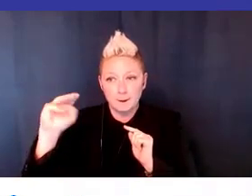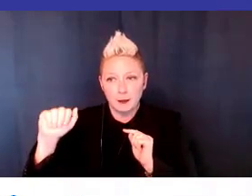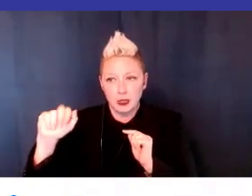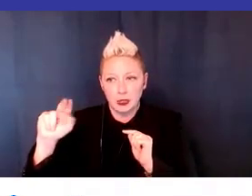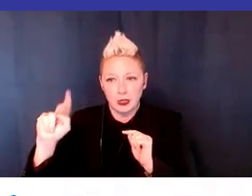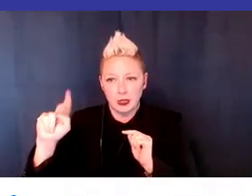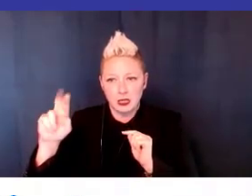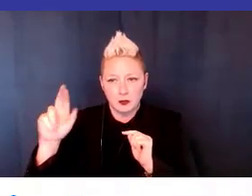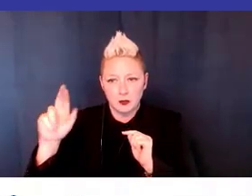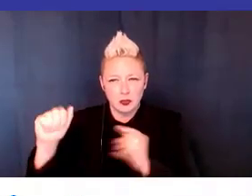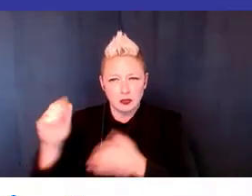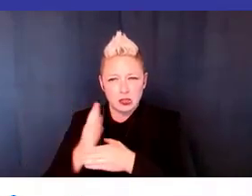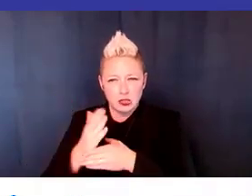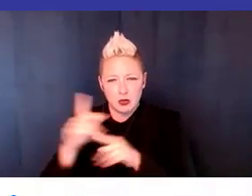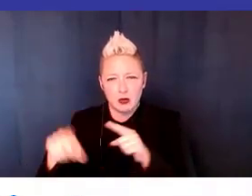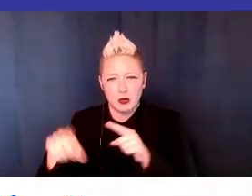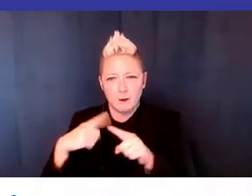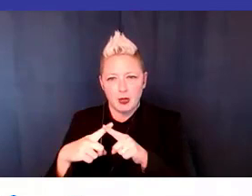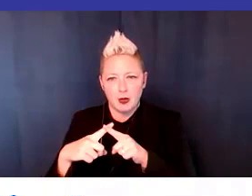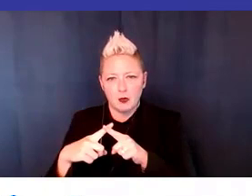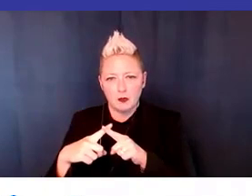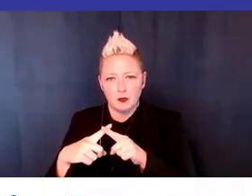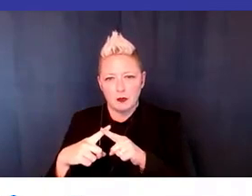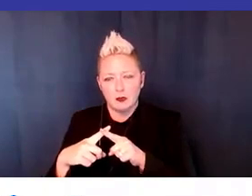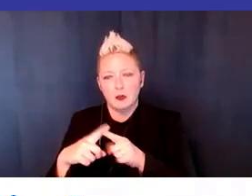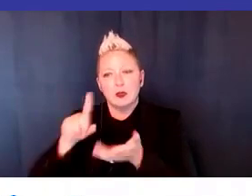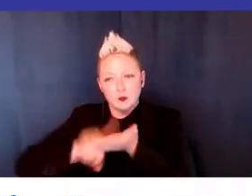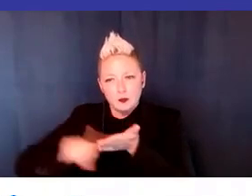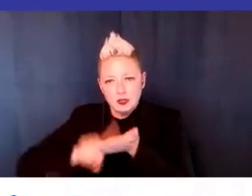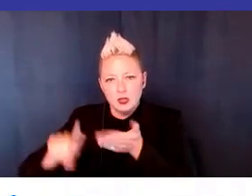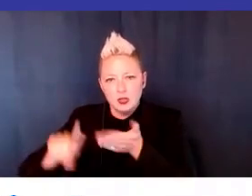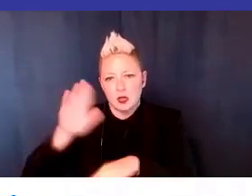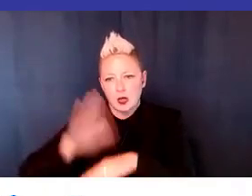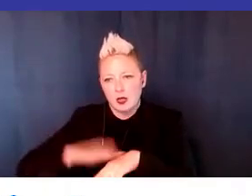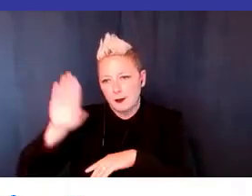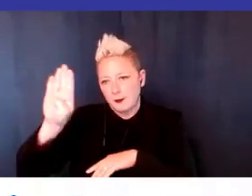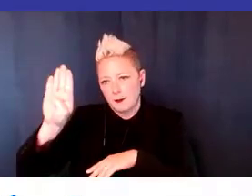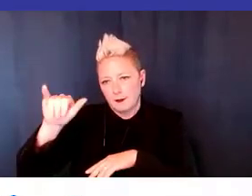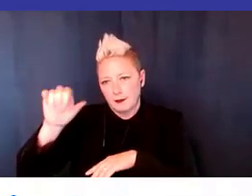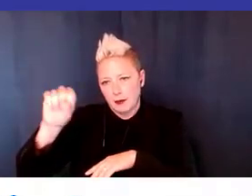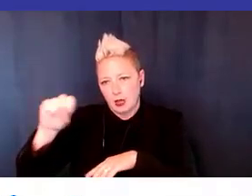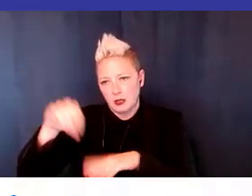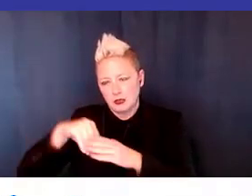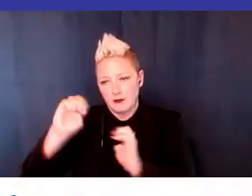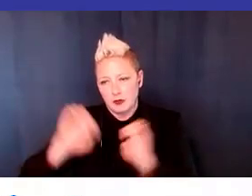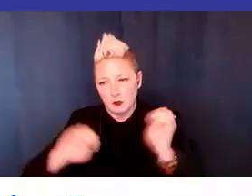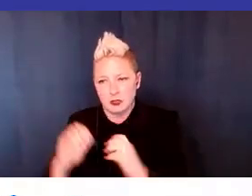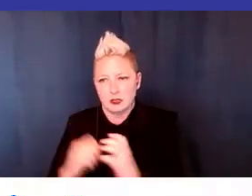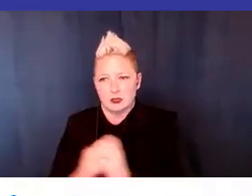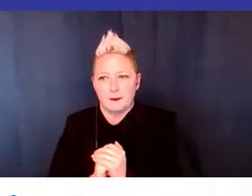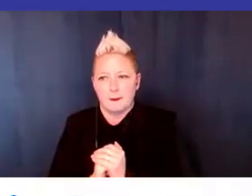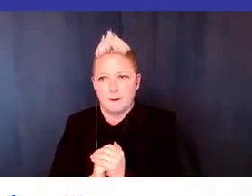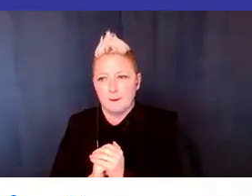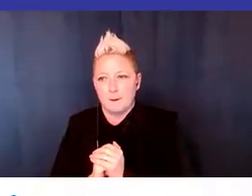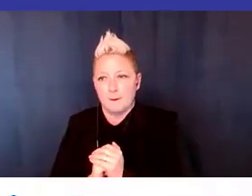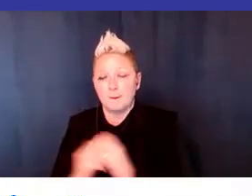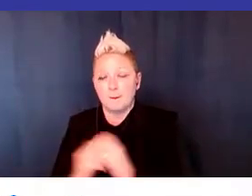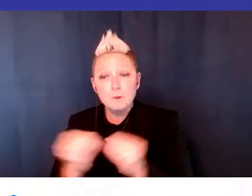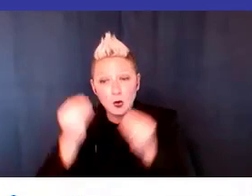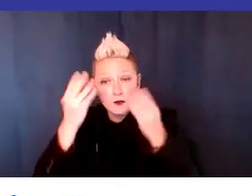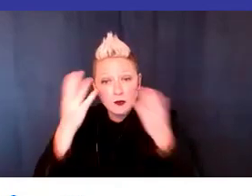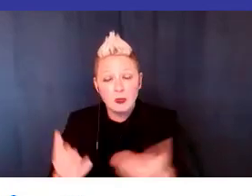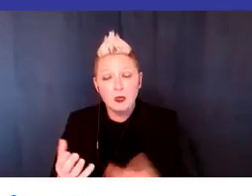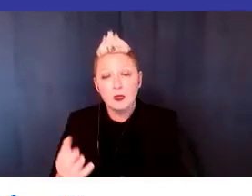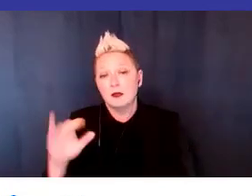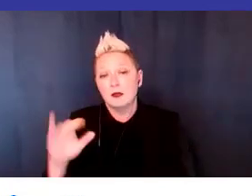share information about our new resources on bias in evaluation. For more information about the IEP, CCR